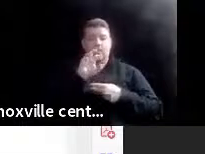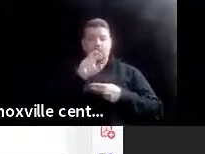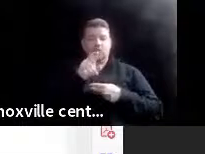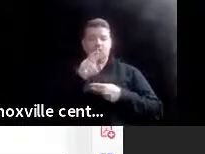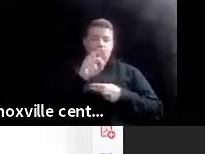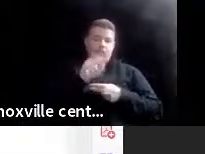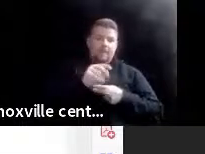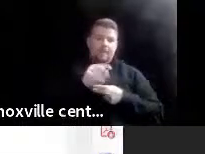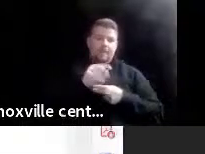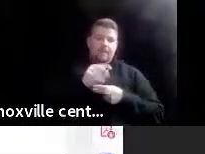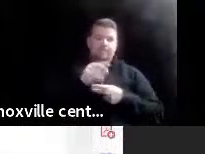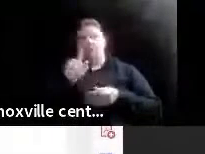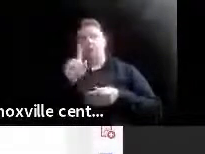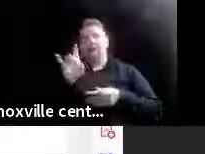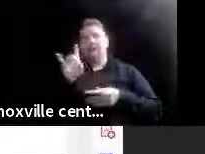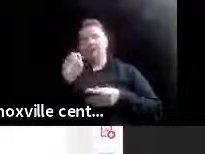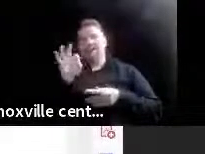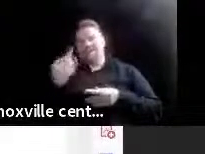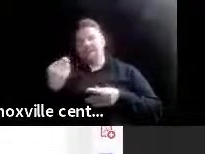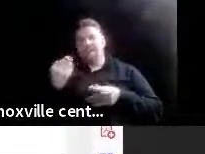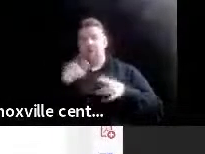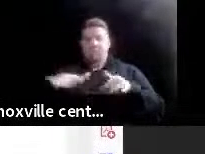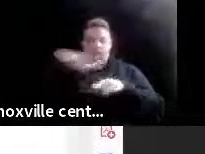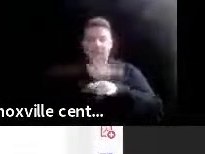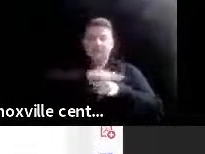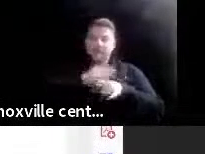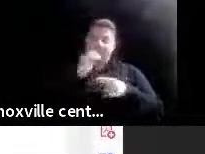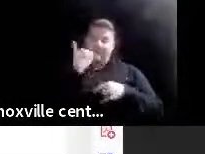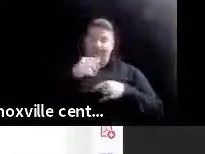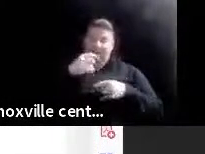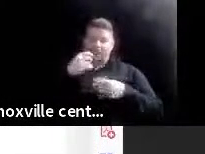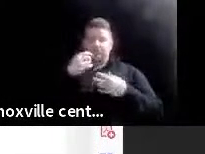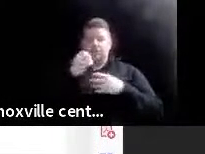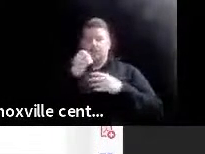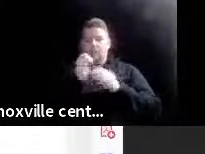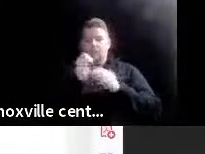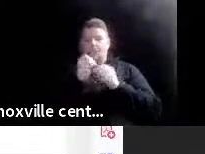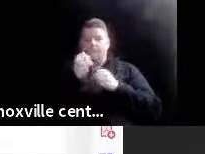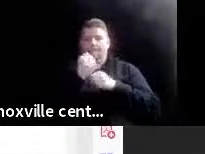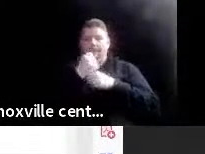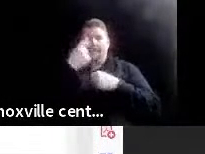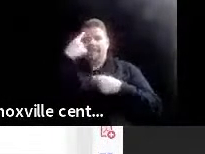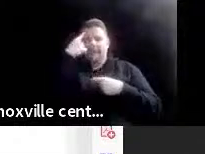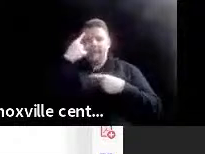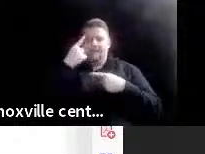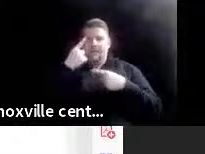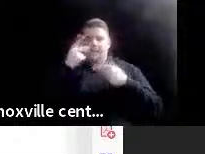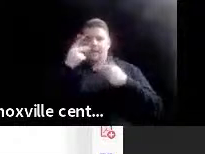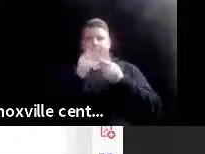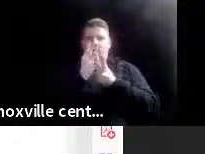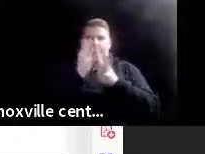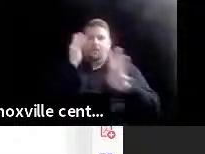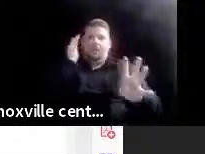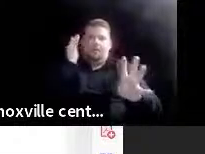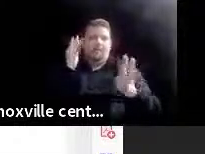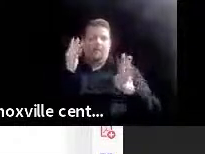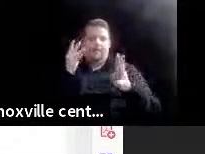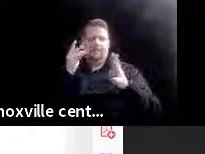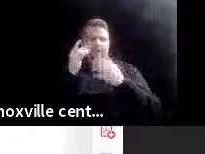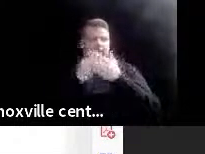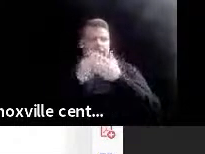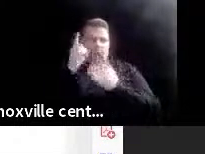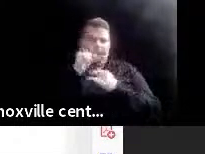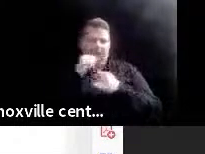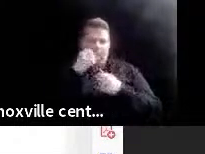for instance. And in that instance, obviously, it wouldn't make sense to only have 10 people standing in a line somewhere.